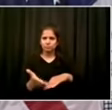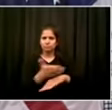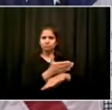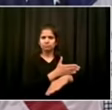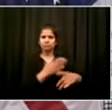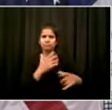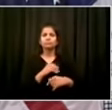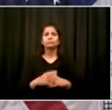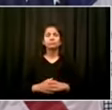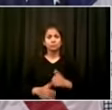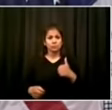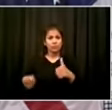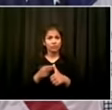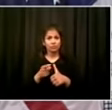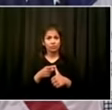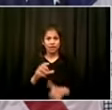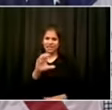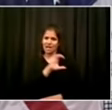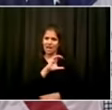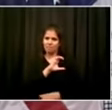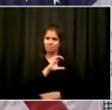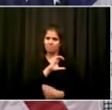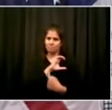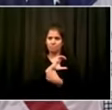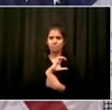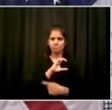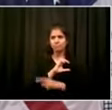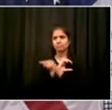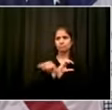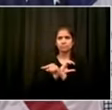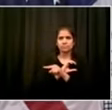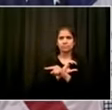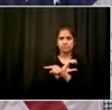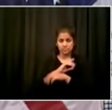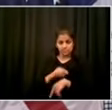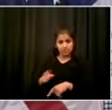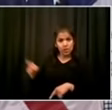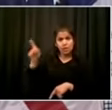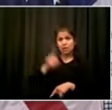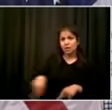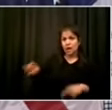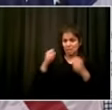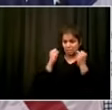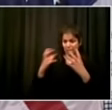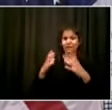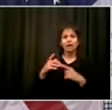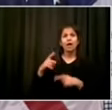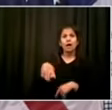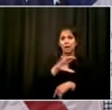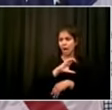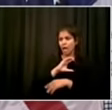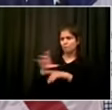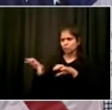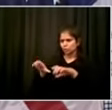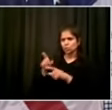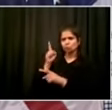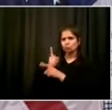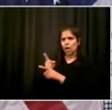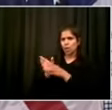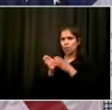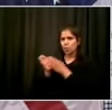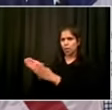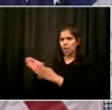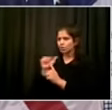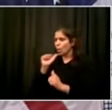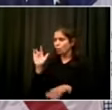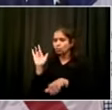vast majority of whom do the right thing every day, answer a noble calling, keep us safe. And a few who do the wrong thing, and those few have